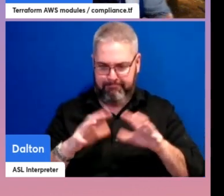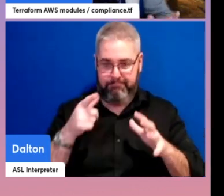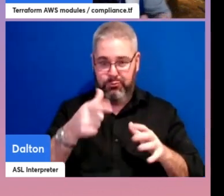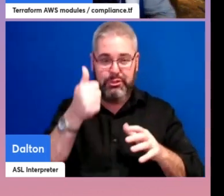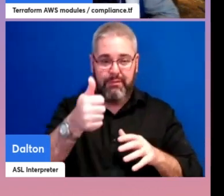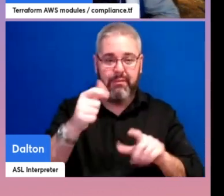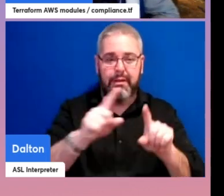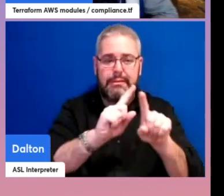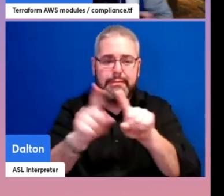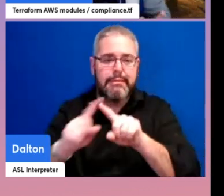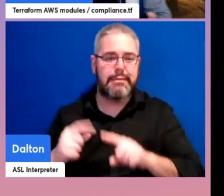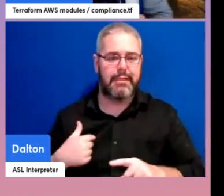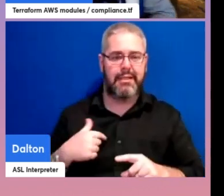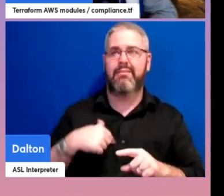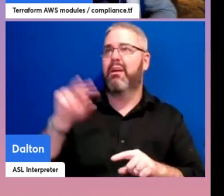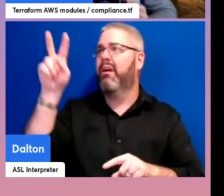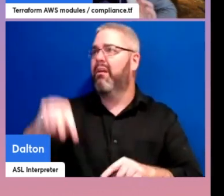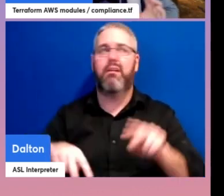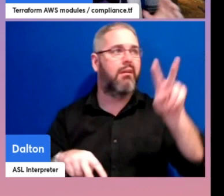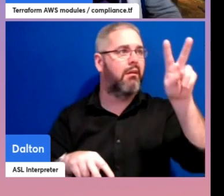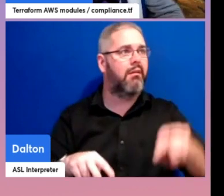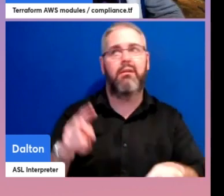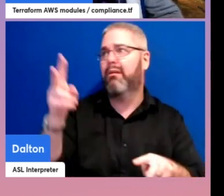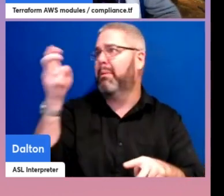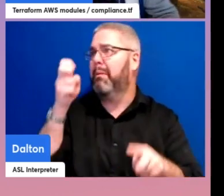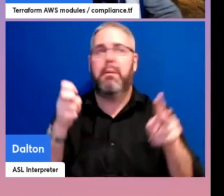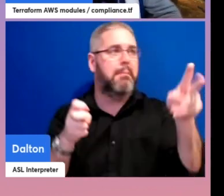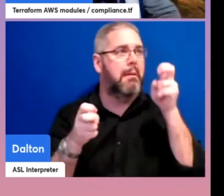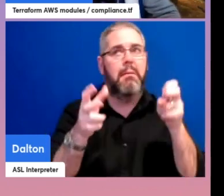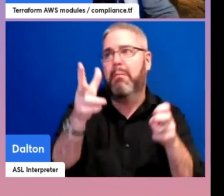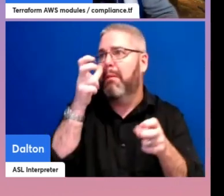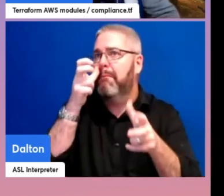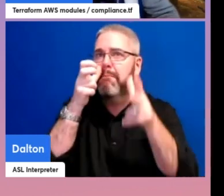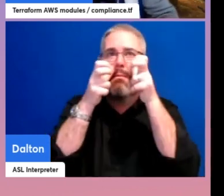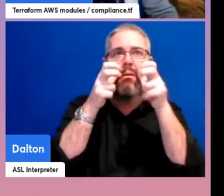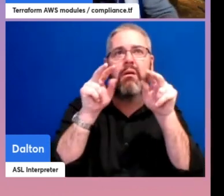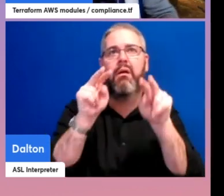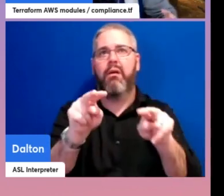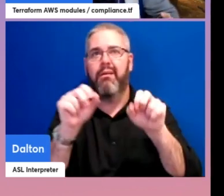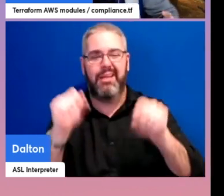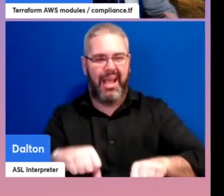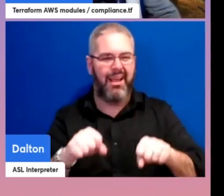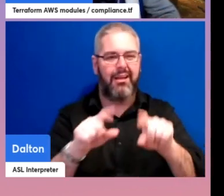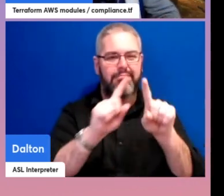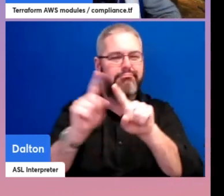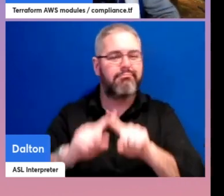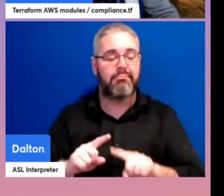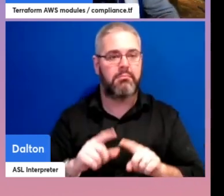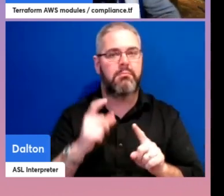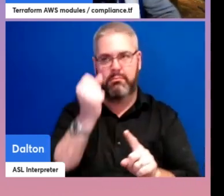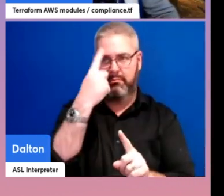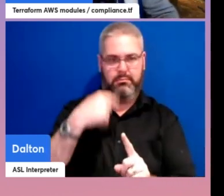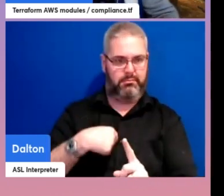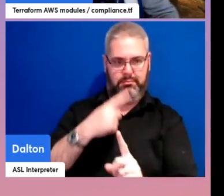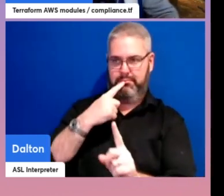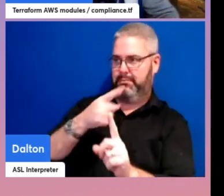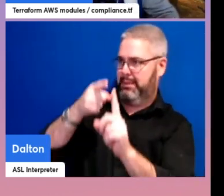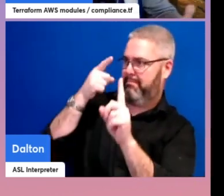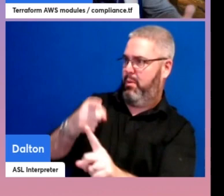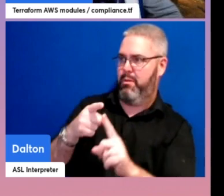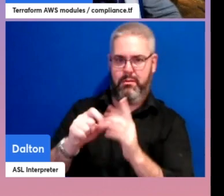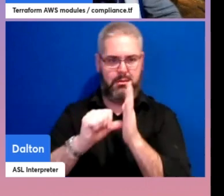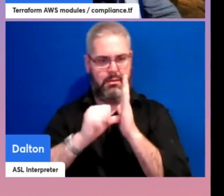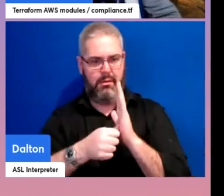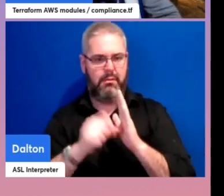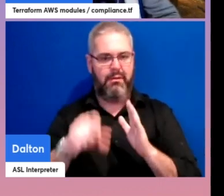different blog posts, documentation, videos. I will try to make the point of where you guys will have to focus